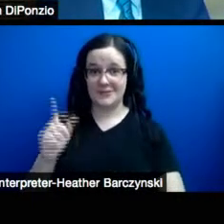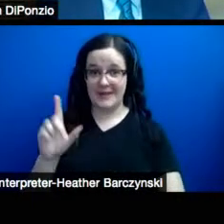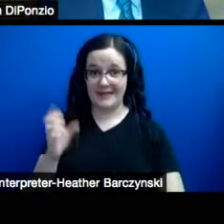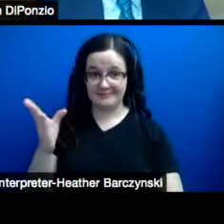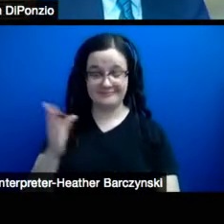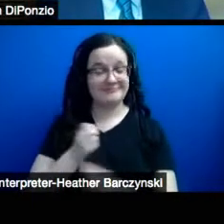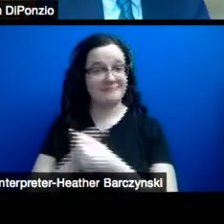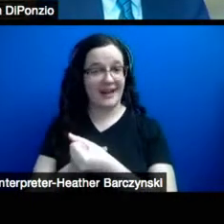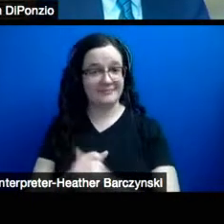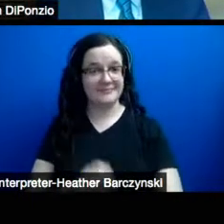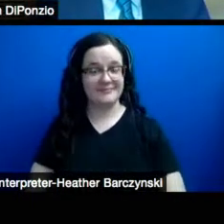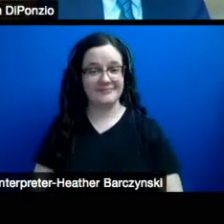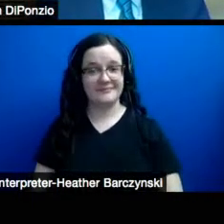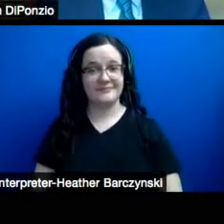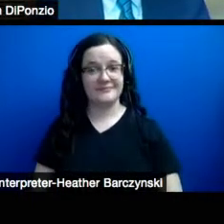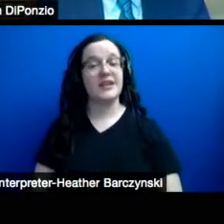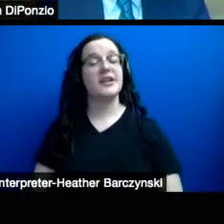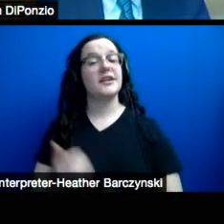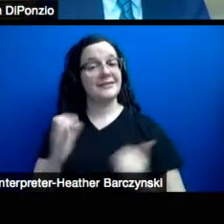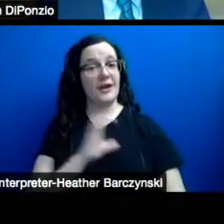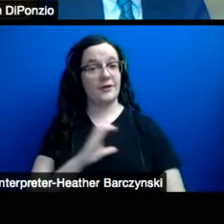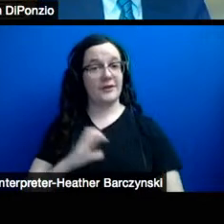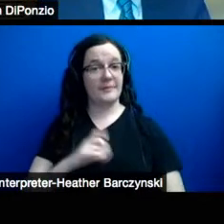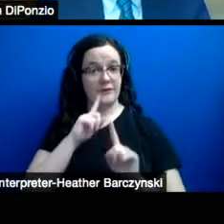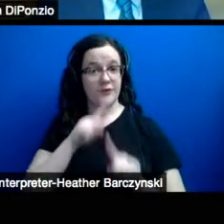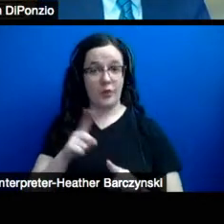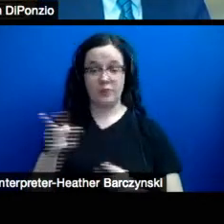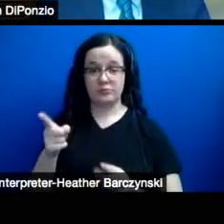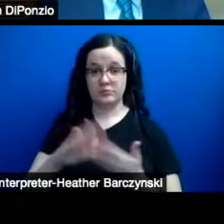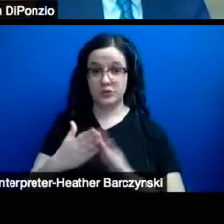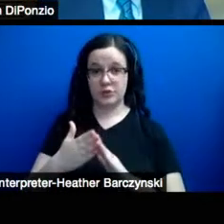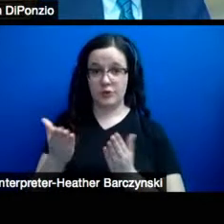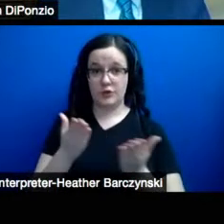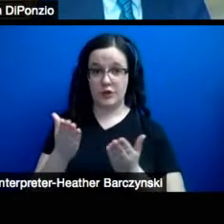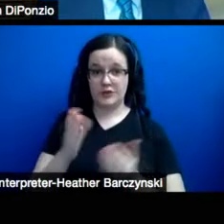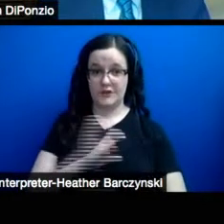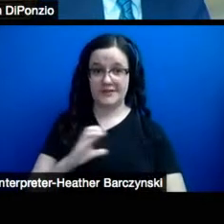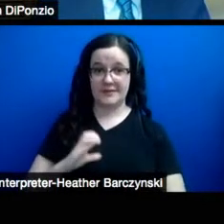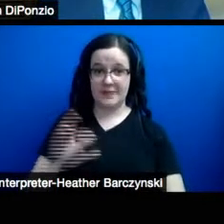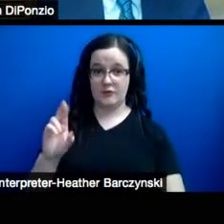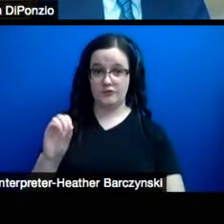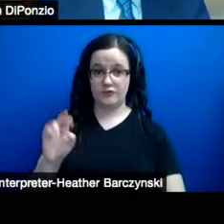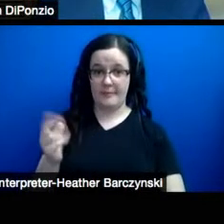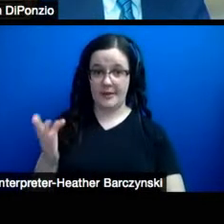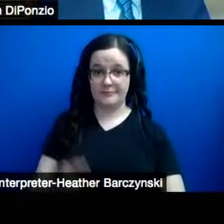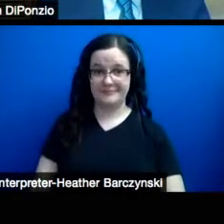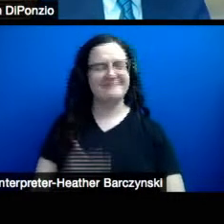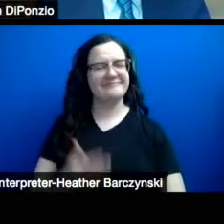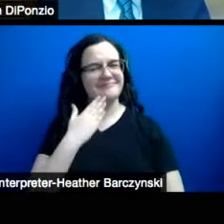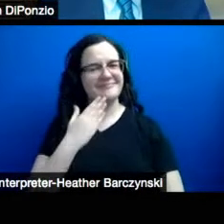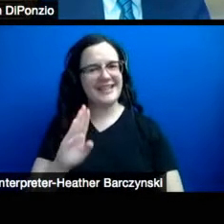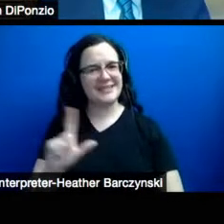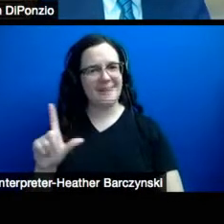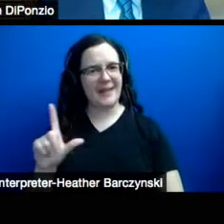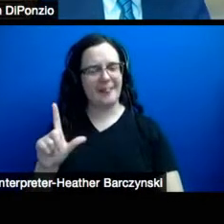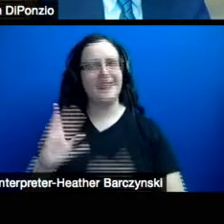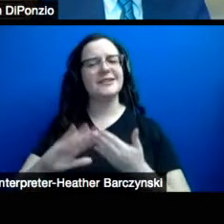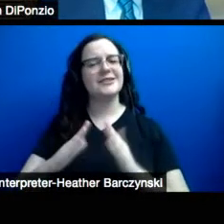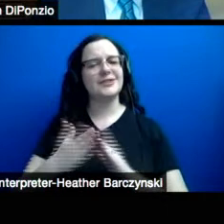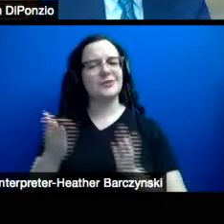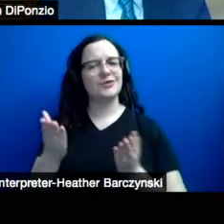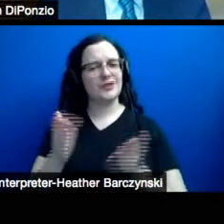Aye. Committee reports. Community Services Committee. Robin? Thanks, Bill. The Community